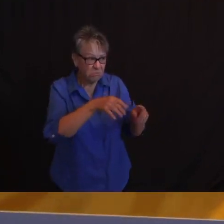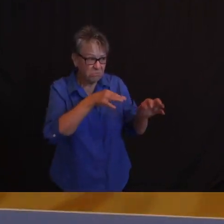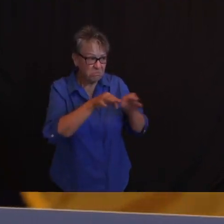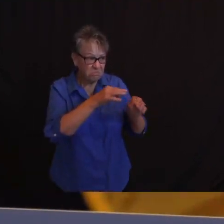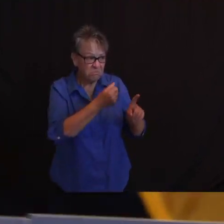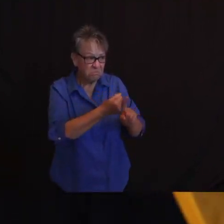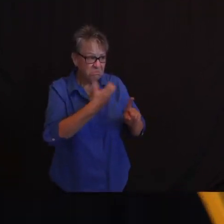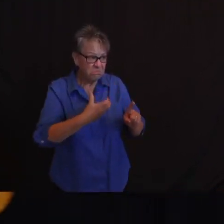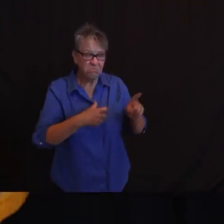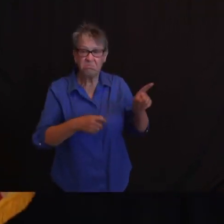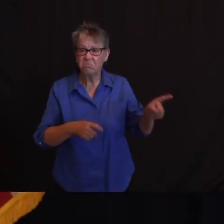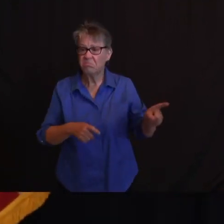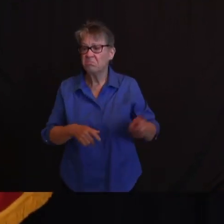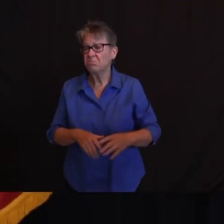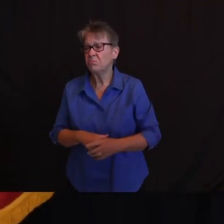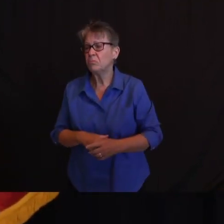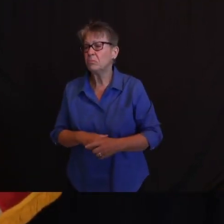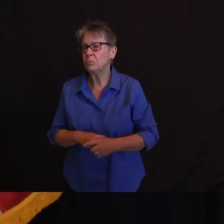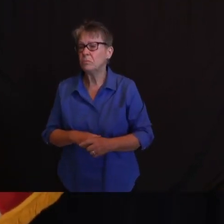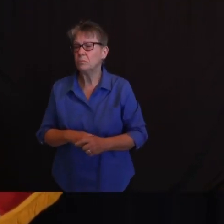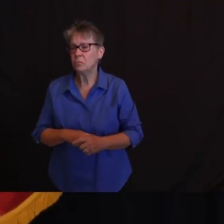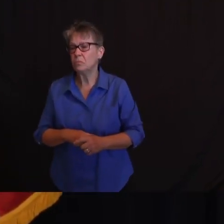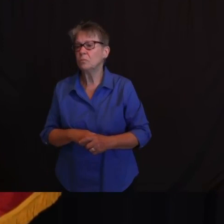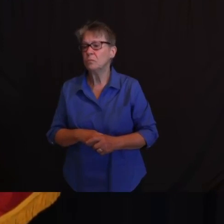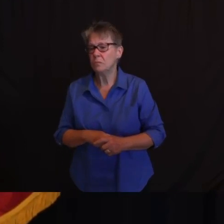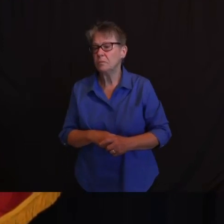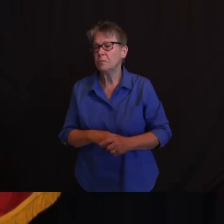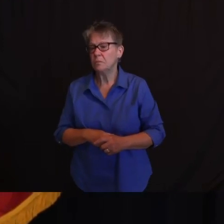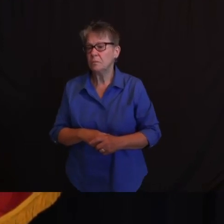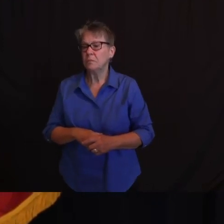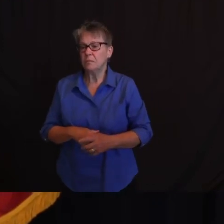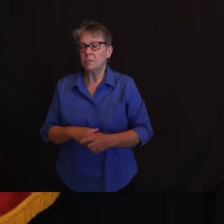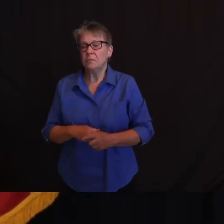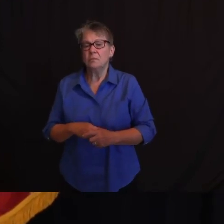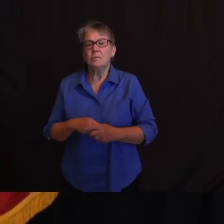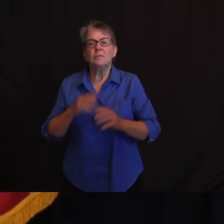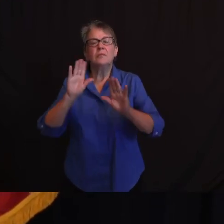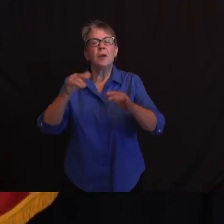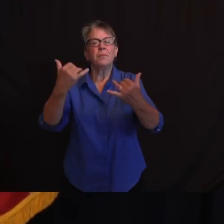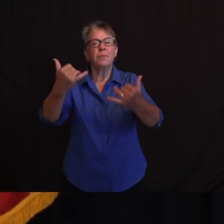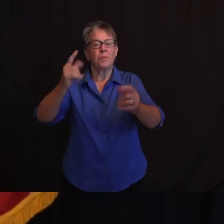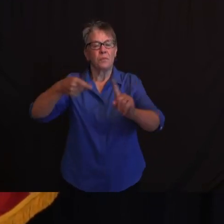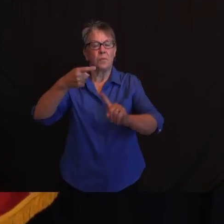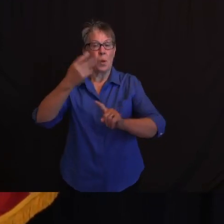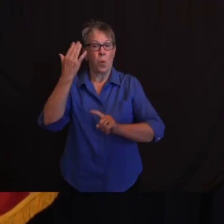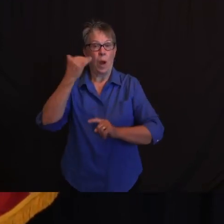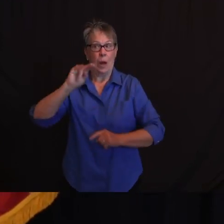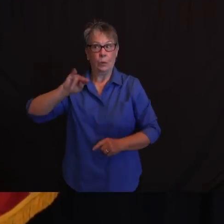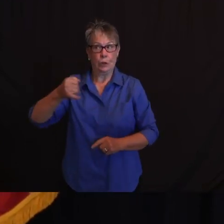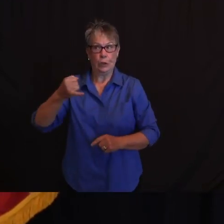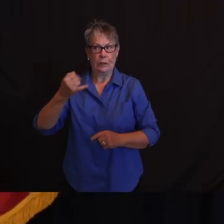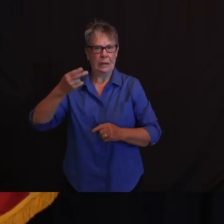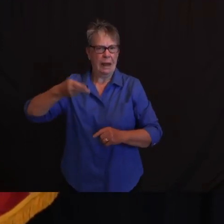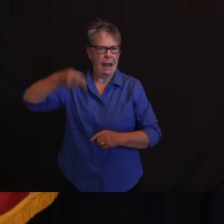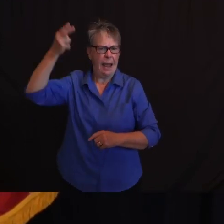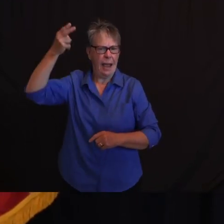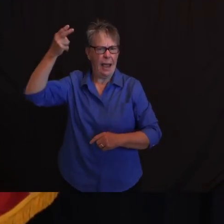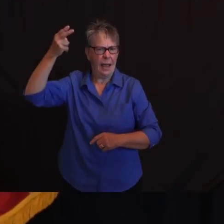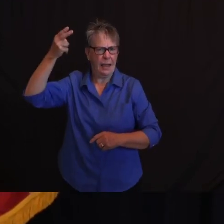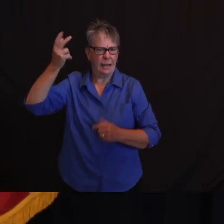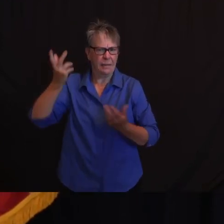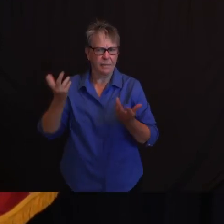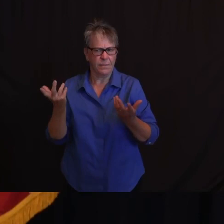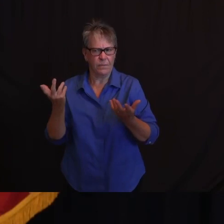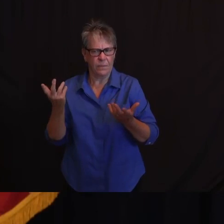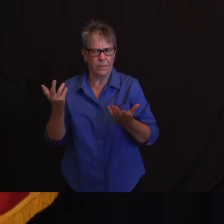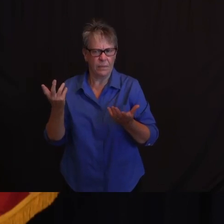I think there are a number of reasons why when we look at the numbers overall in the country, you're seeing a huge increase in the number of cases, but the total number